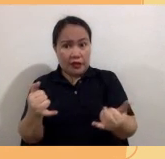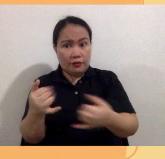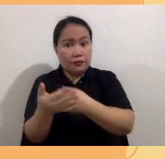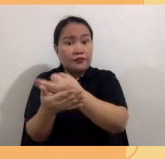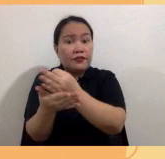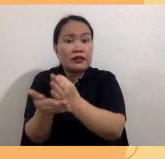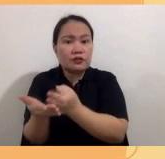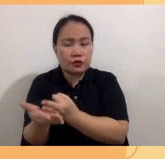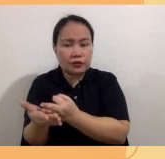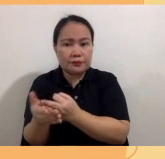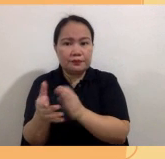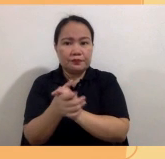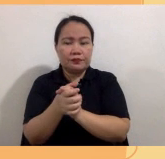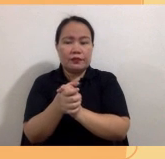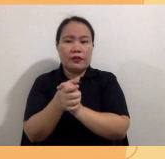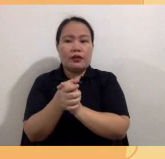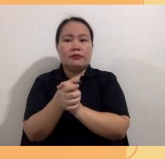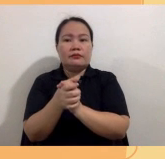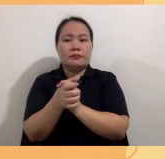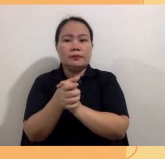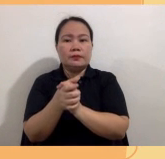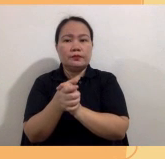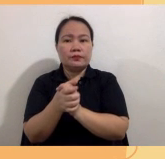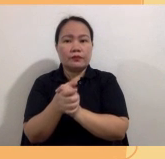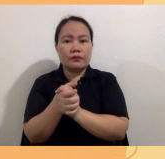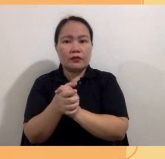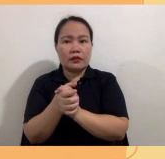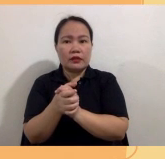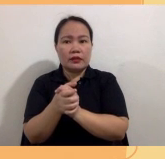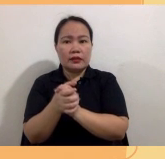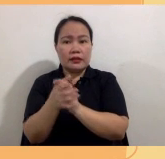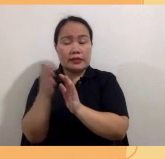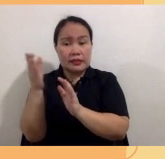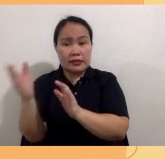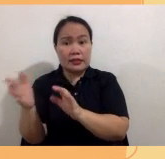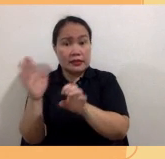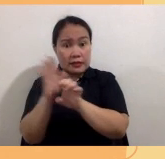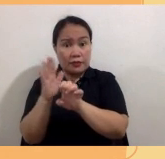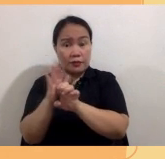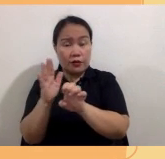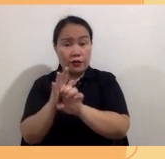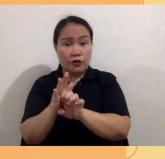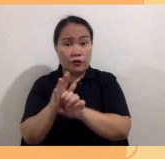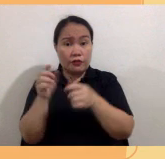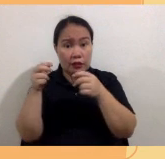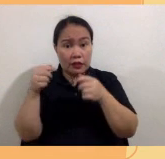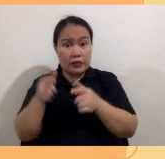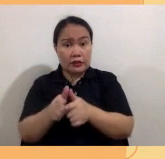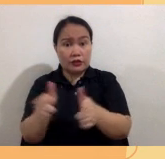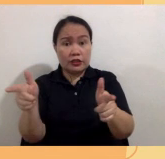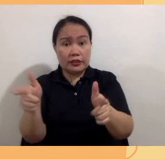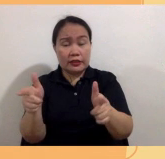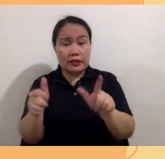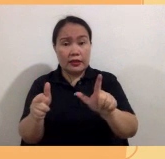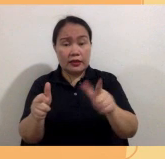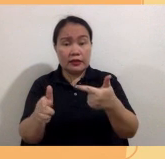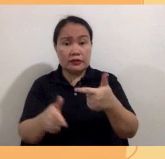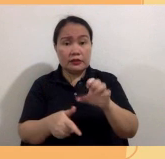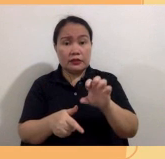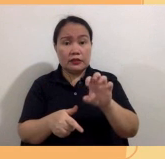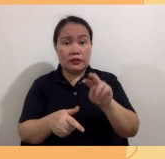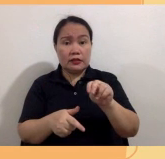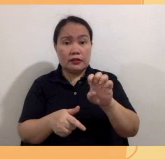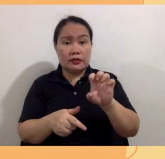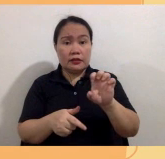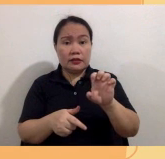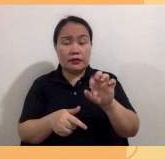So, this is an example of a general trinomial. Okay? So, hahanap tayo